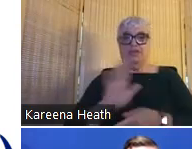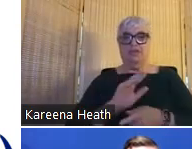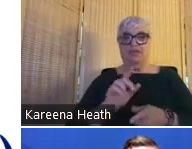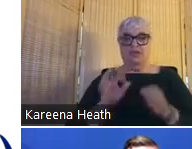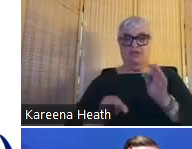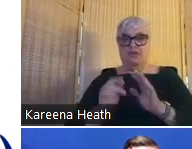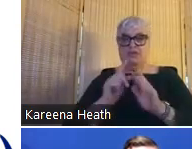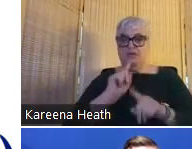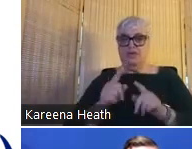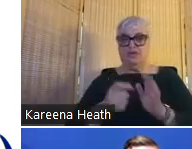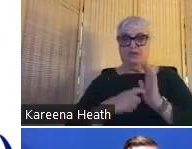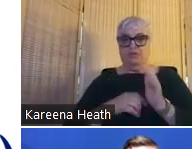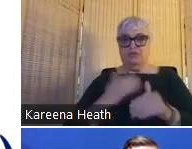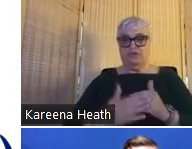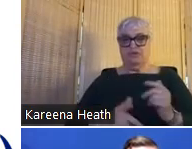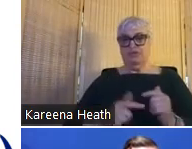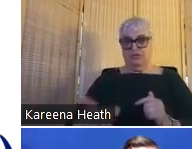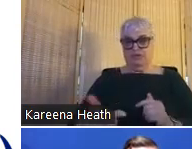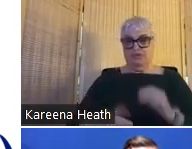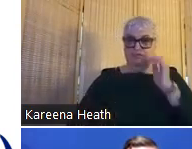requirements. Next slide.